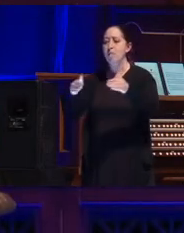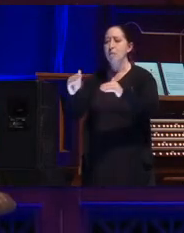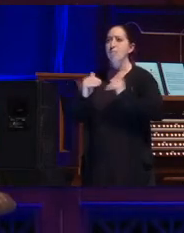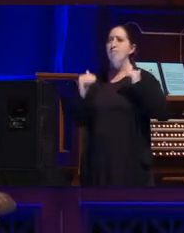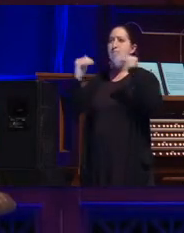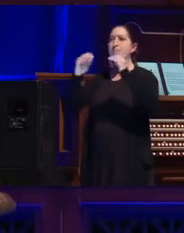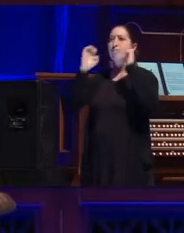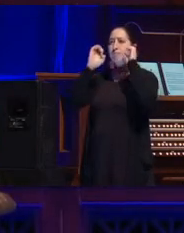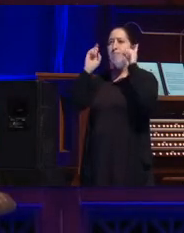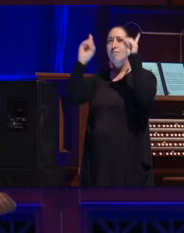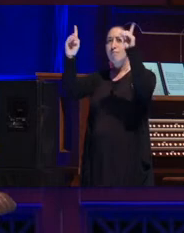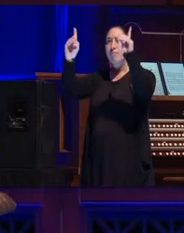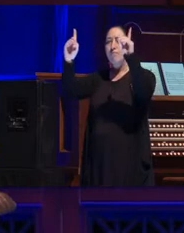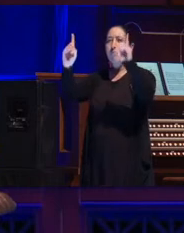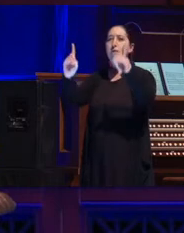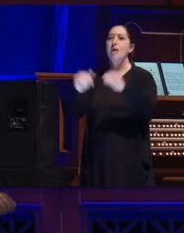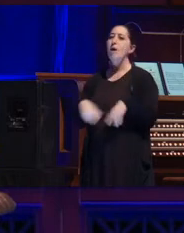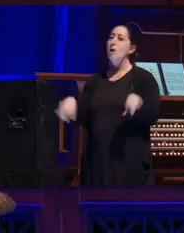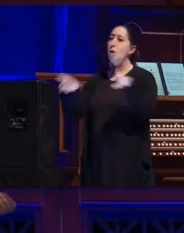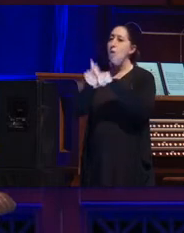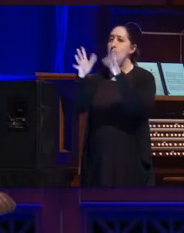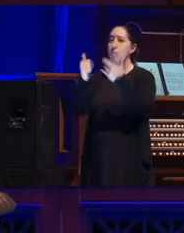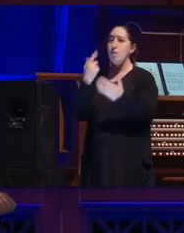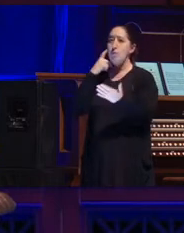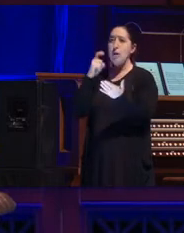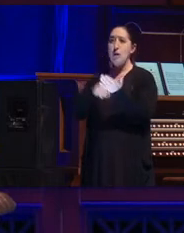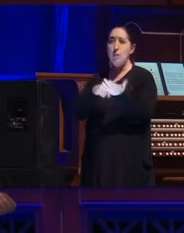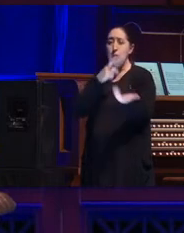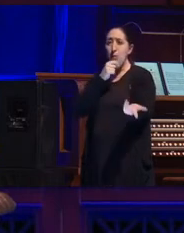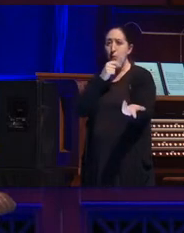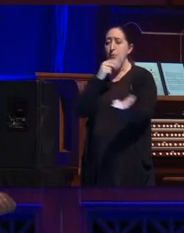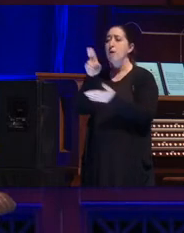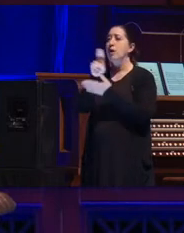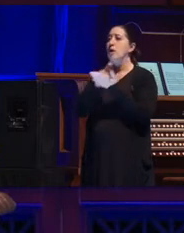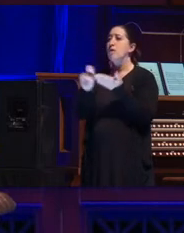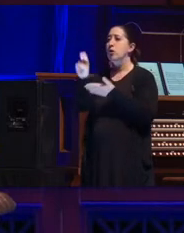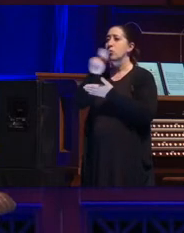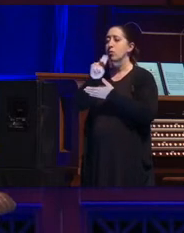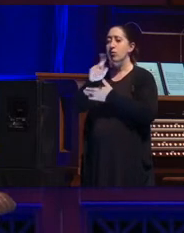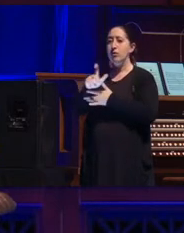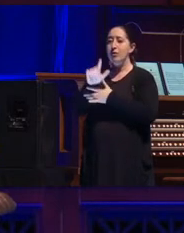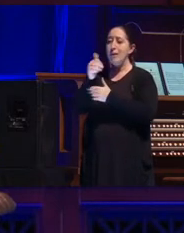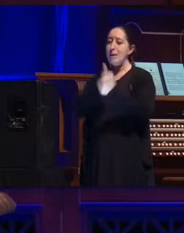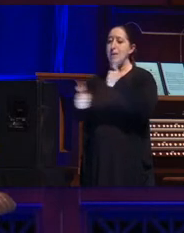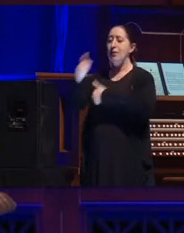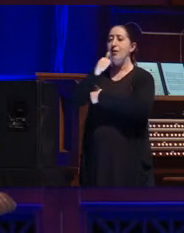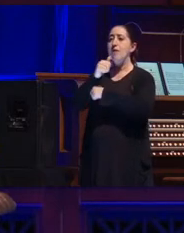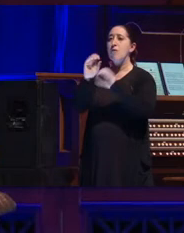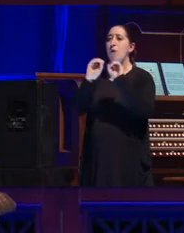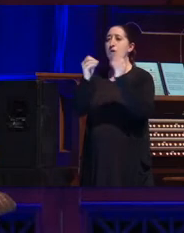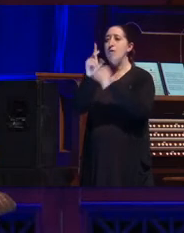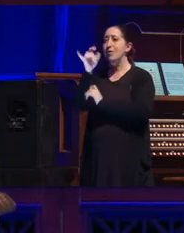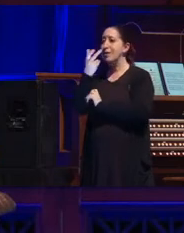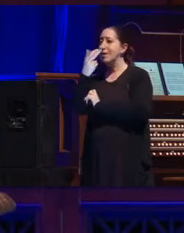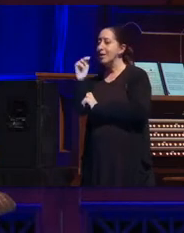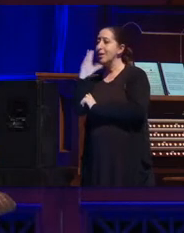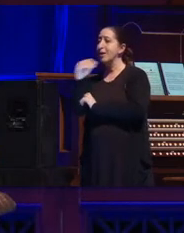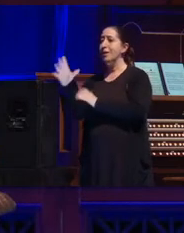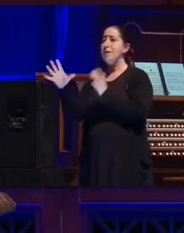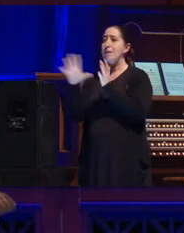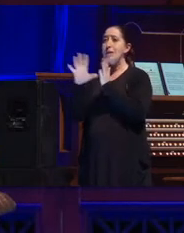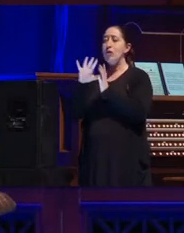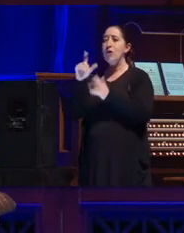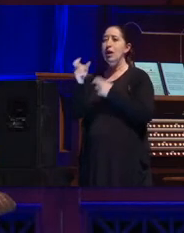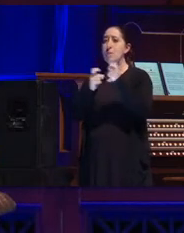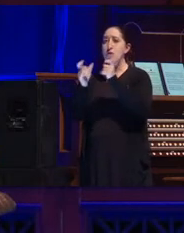education. I would also like to recognize the university's executive officers, deans, and senior administrators